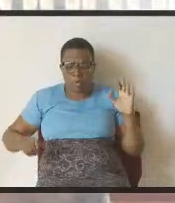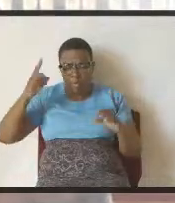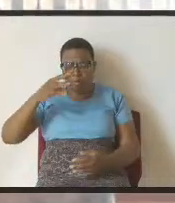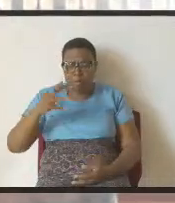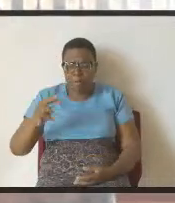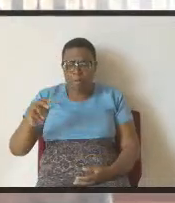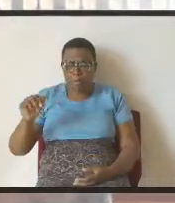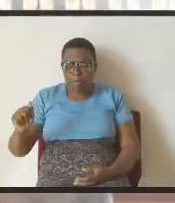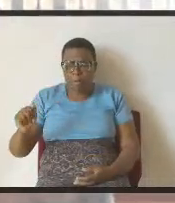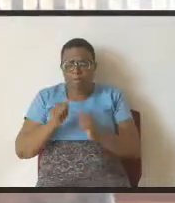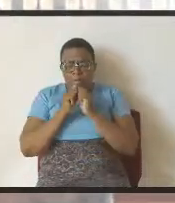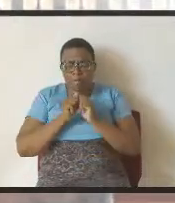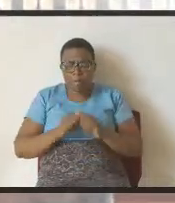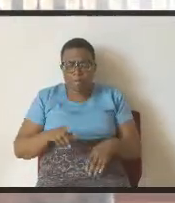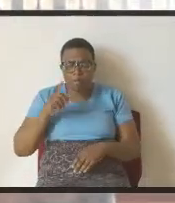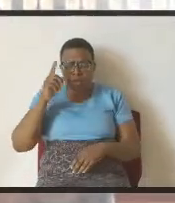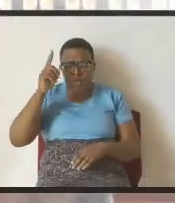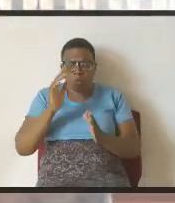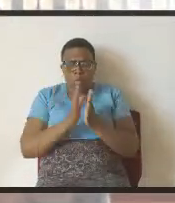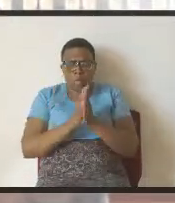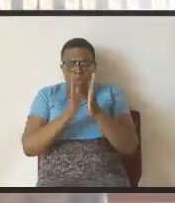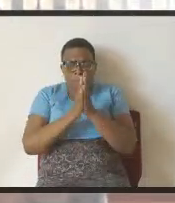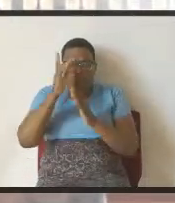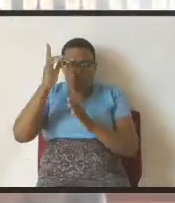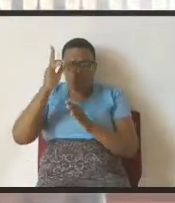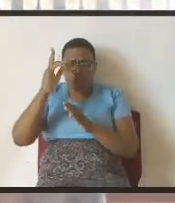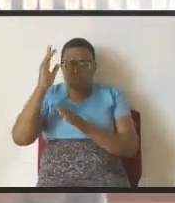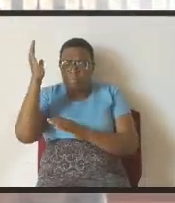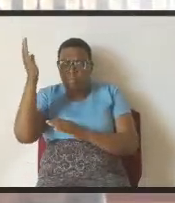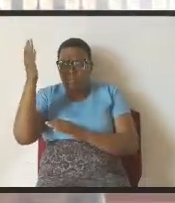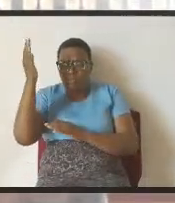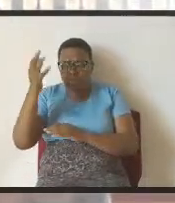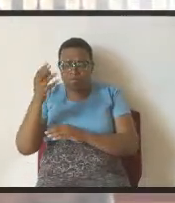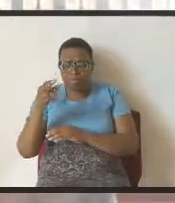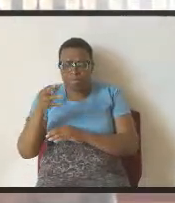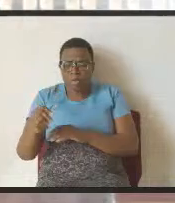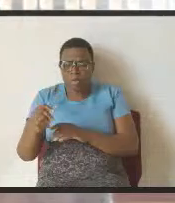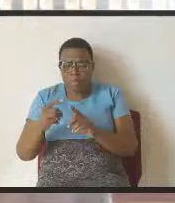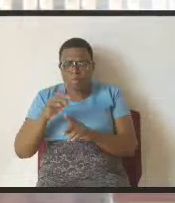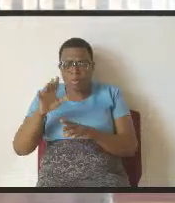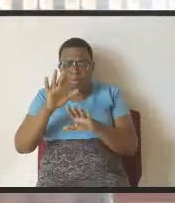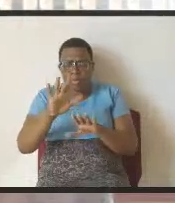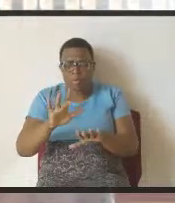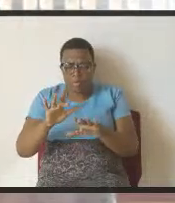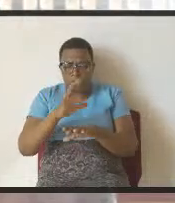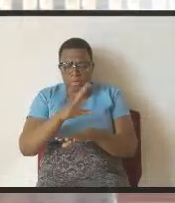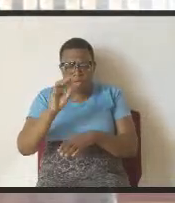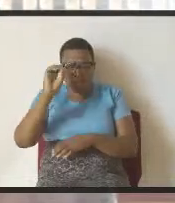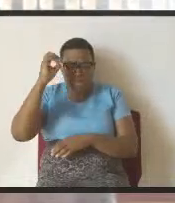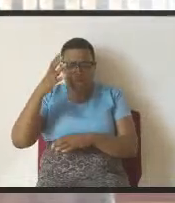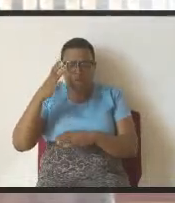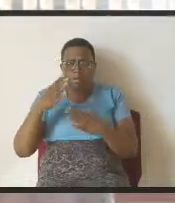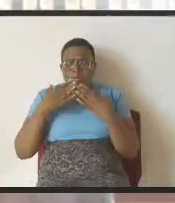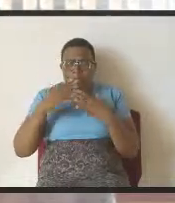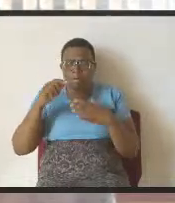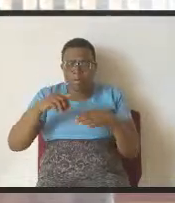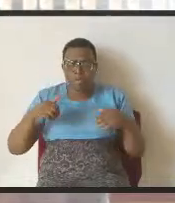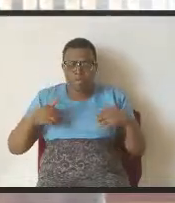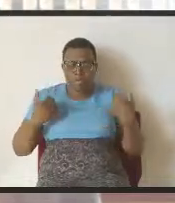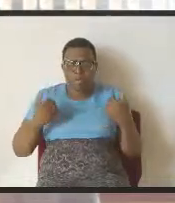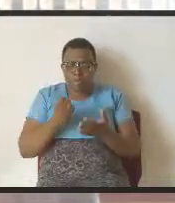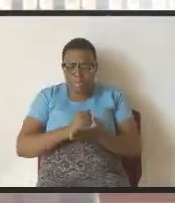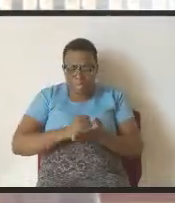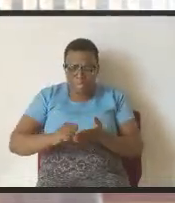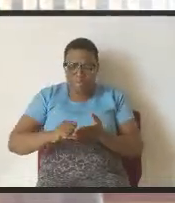you, we praise you, as we commit him to your mercy and your grace. Sanctify this young life, we pray, in the